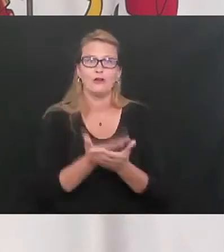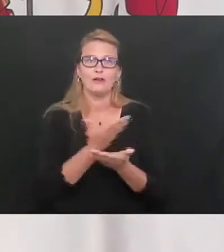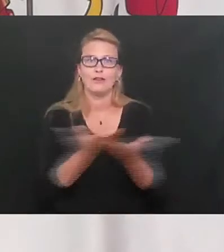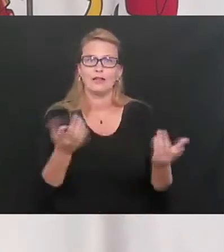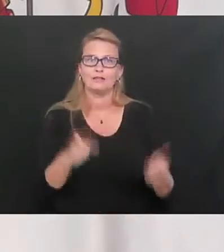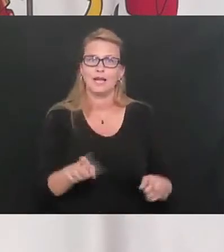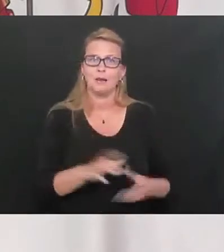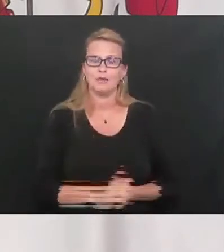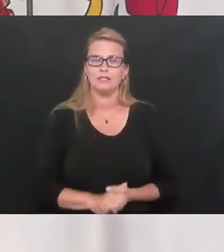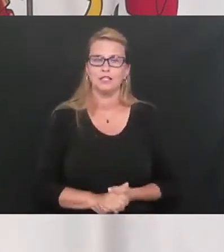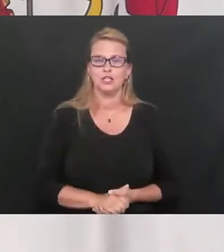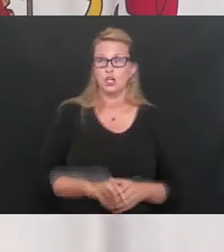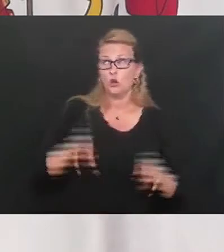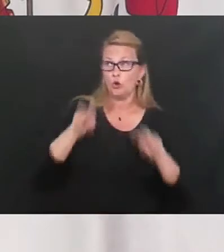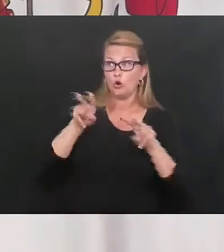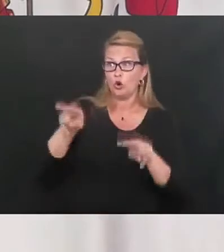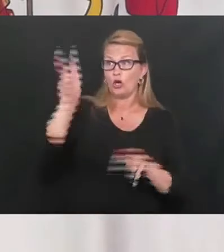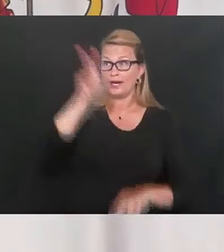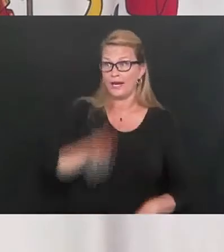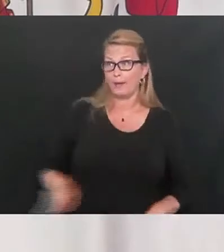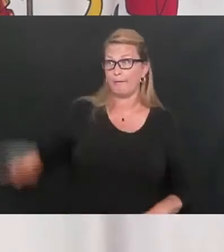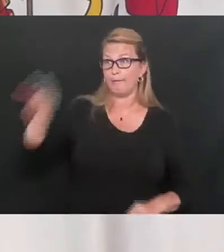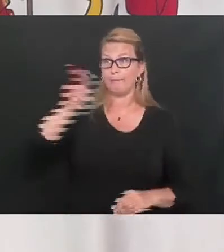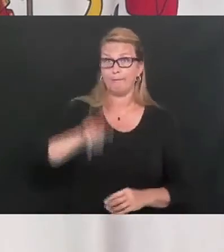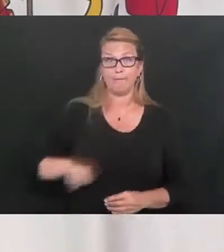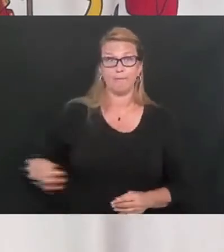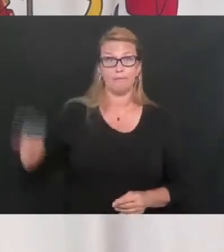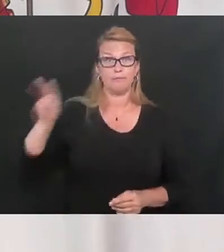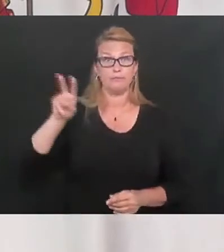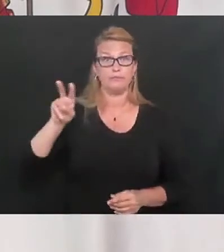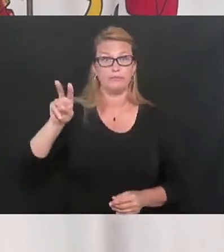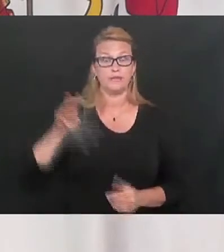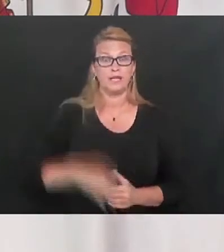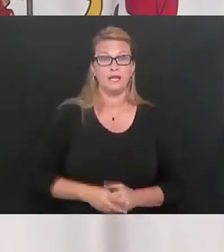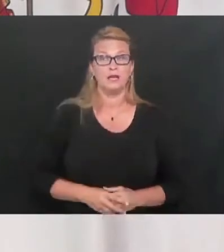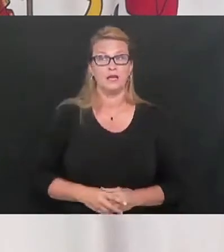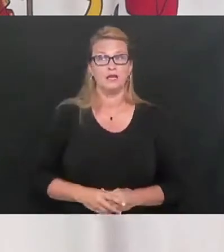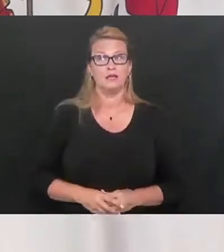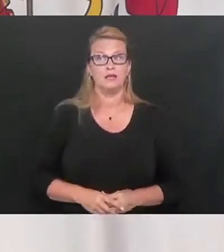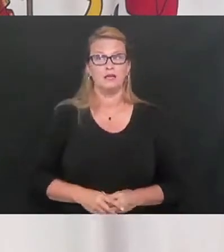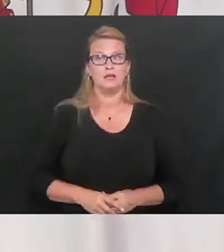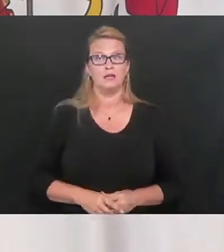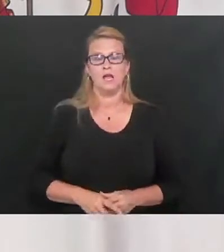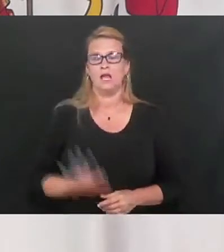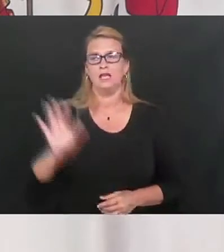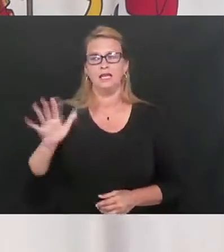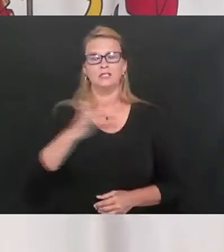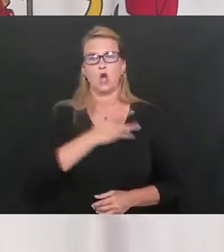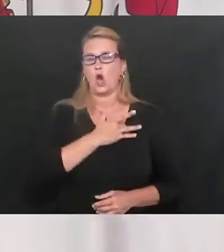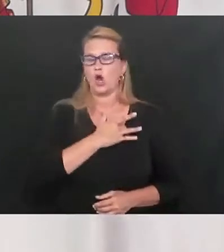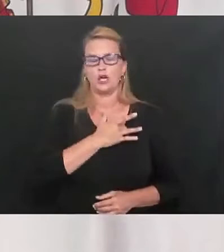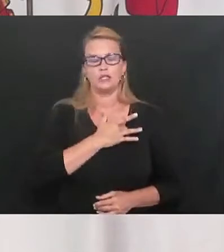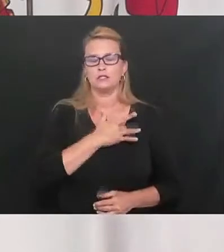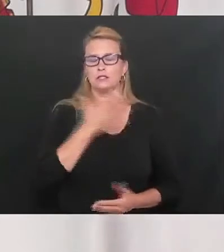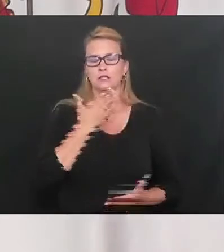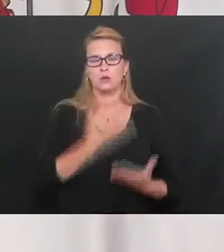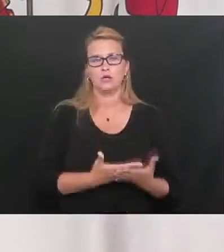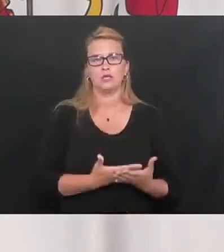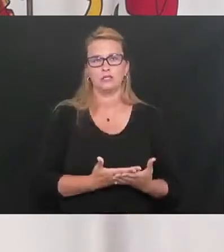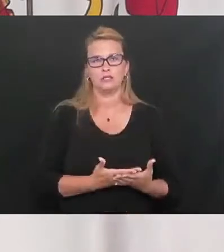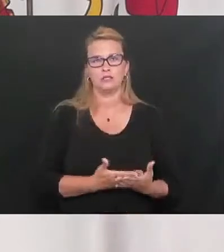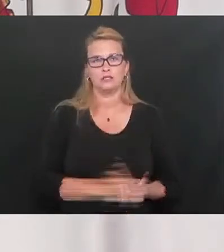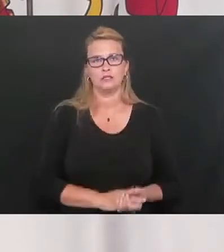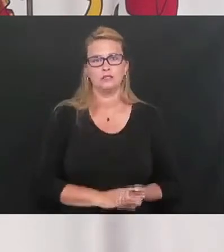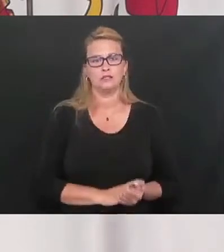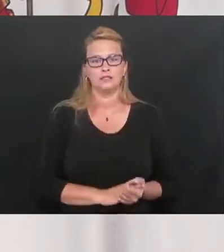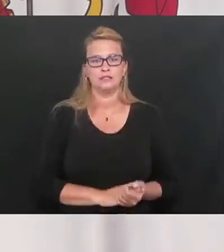you look at that man with all that incredible intelligence and that heart of just gold and a good man?